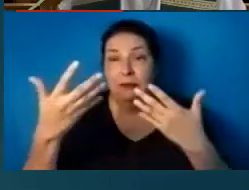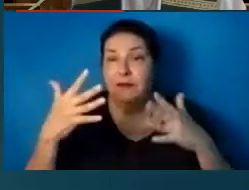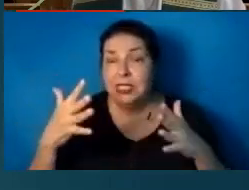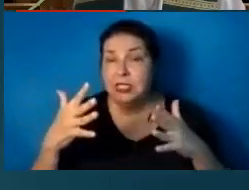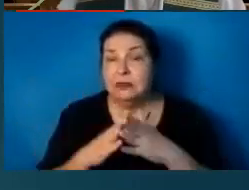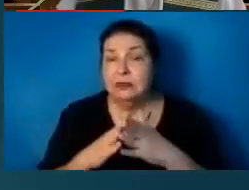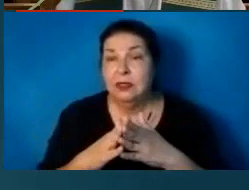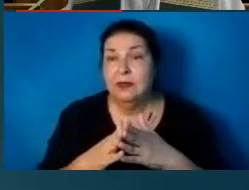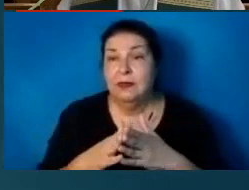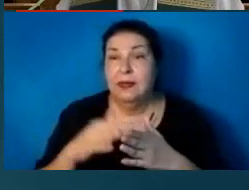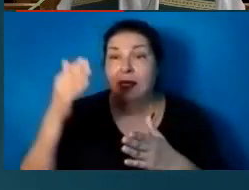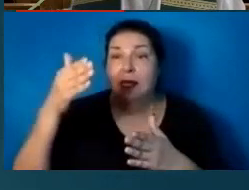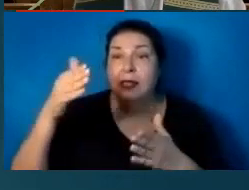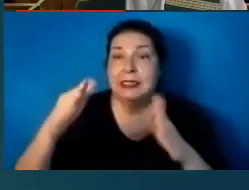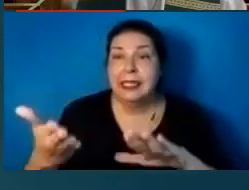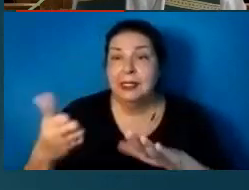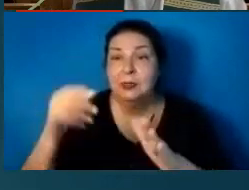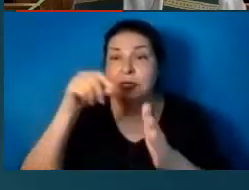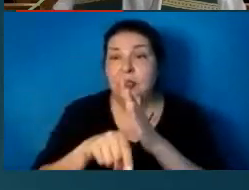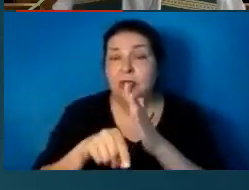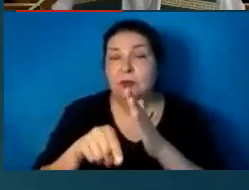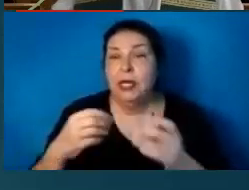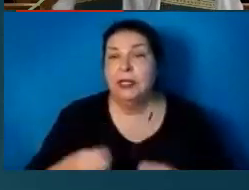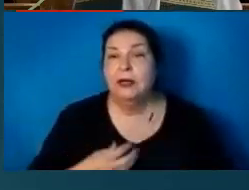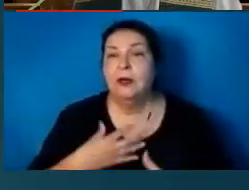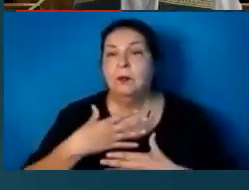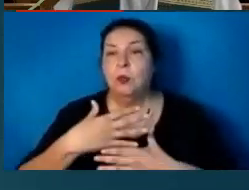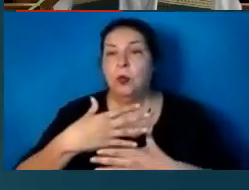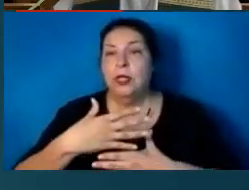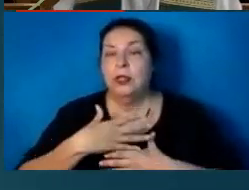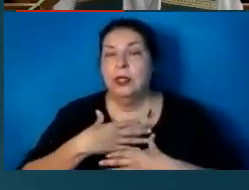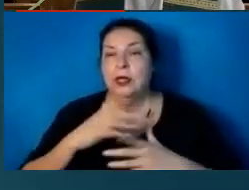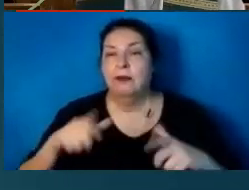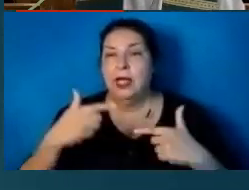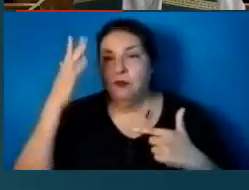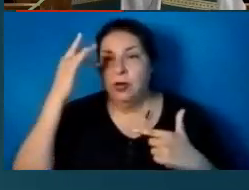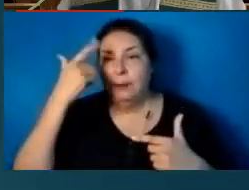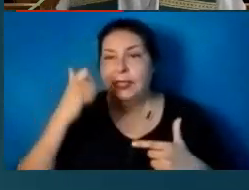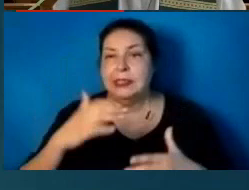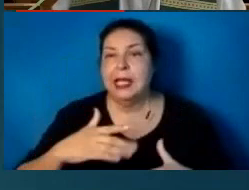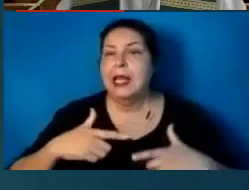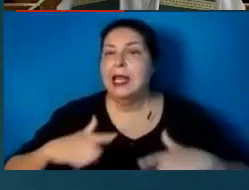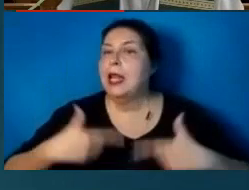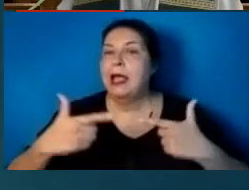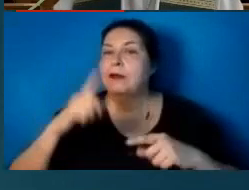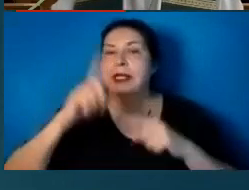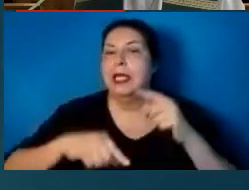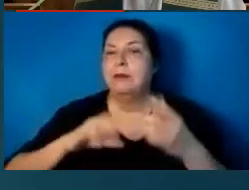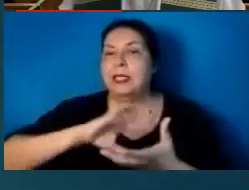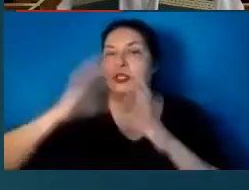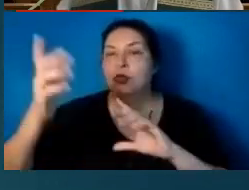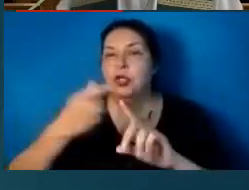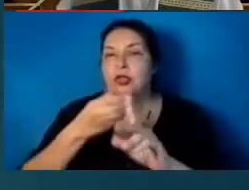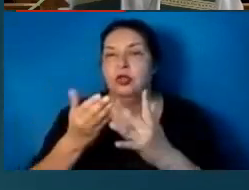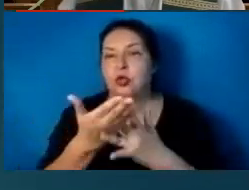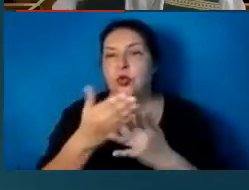was killed by the death of life, because life could not be destroyed by death. And when life rose from the grave on